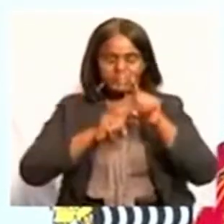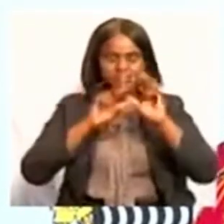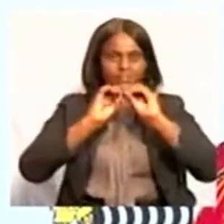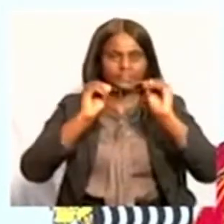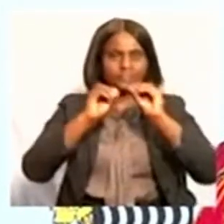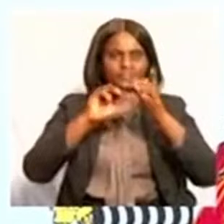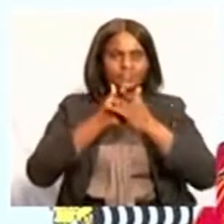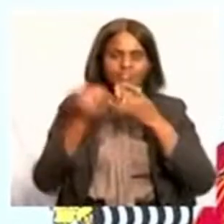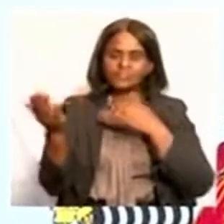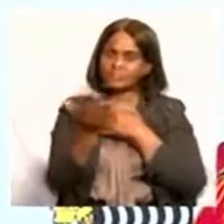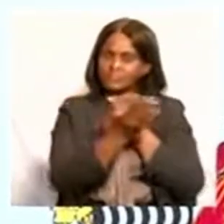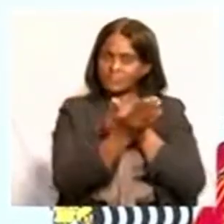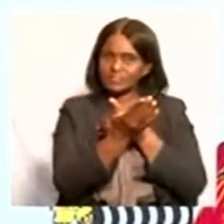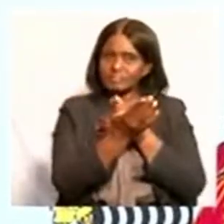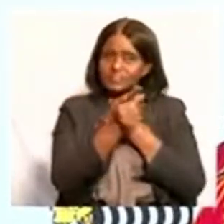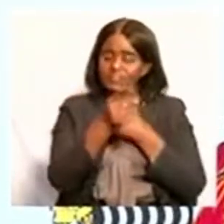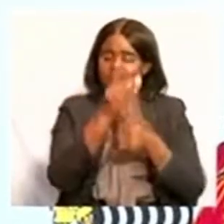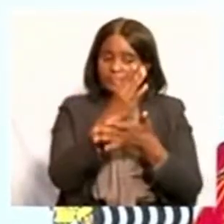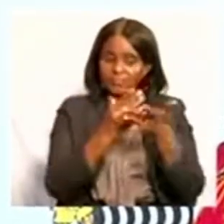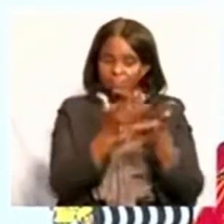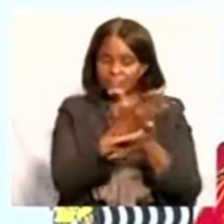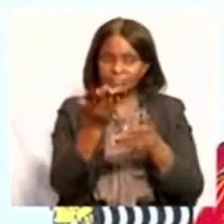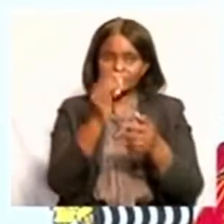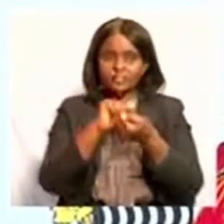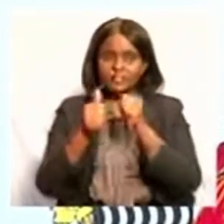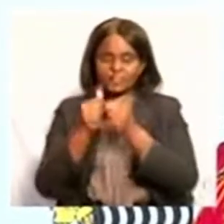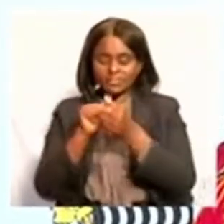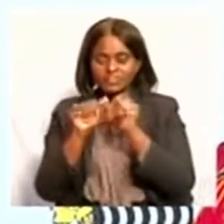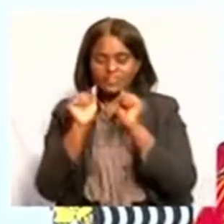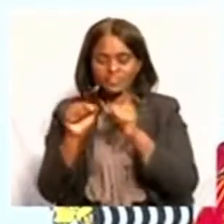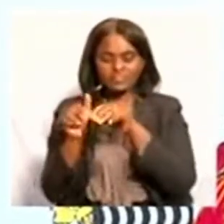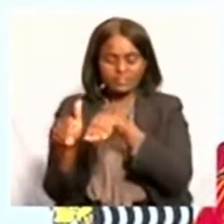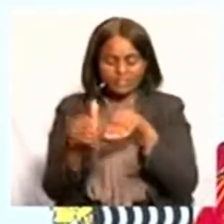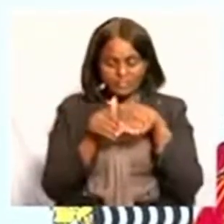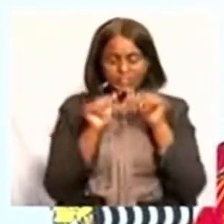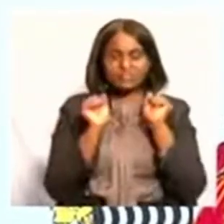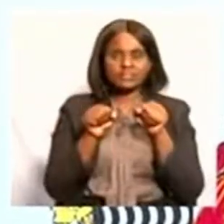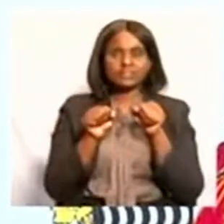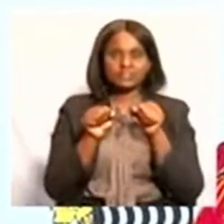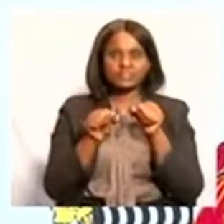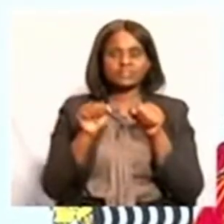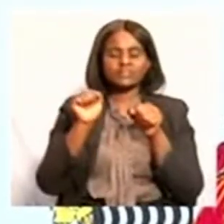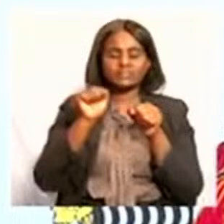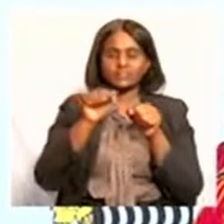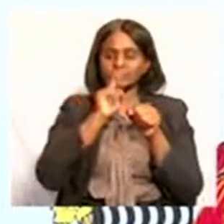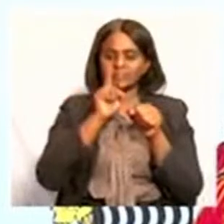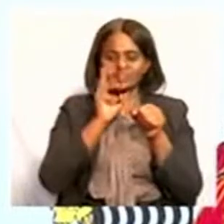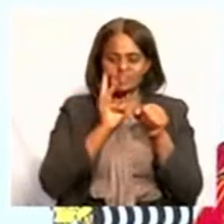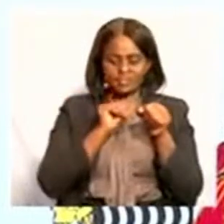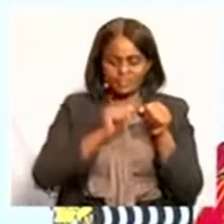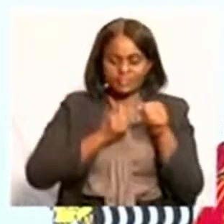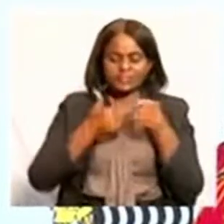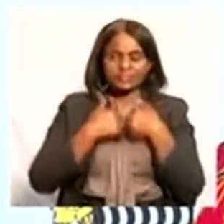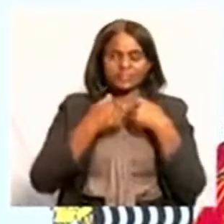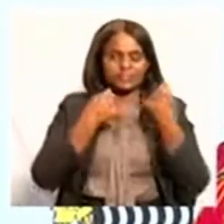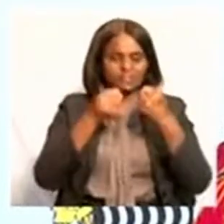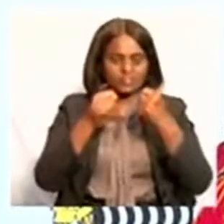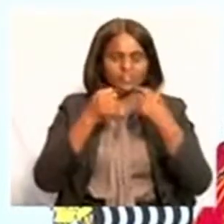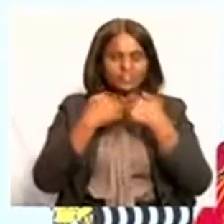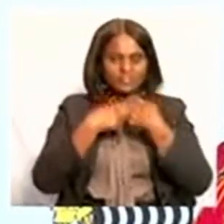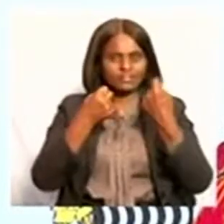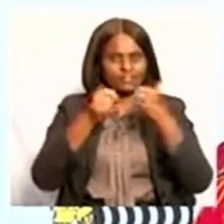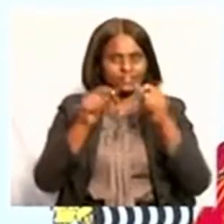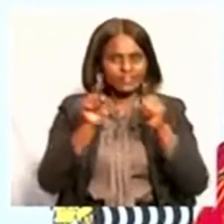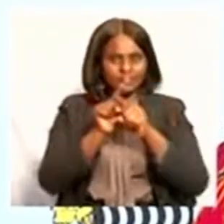on how some of these queries can be avoided. Okay. Yeah, so we've tried to